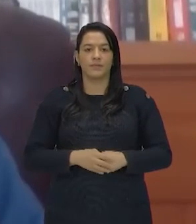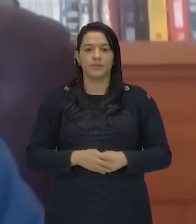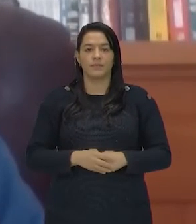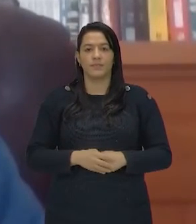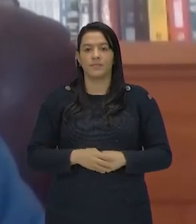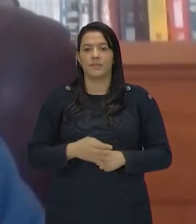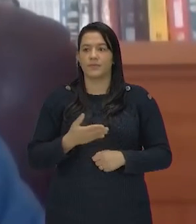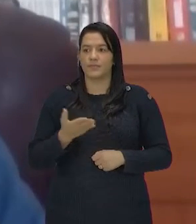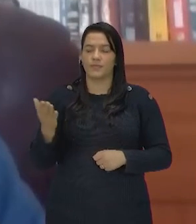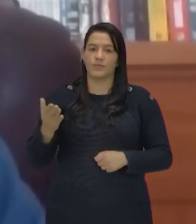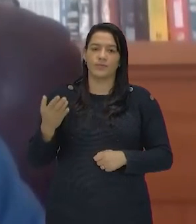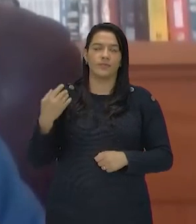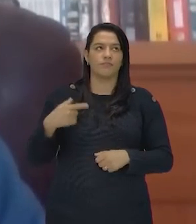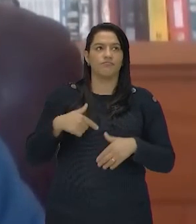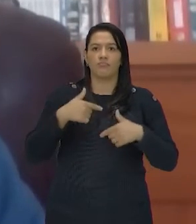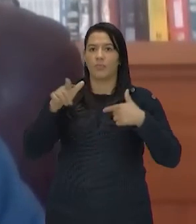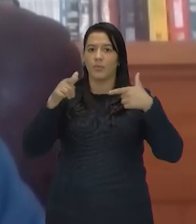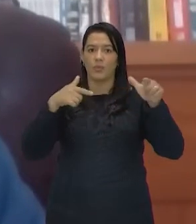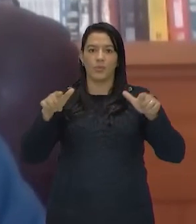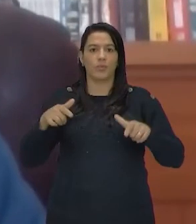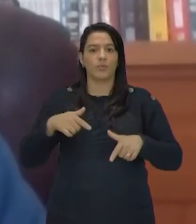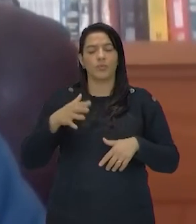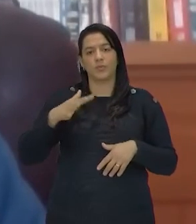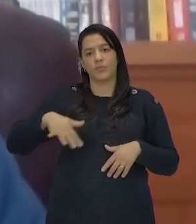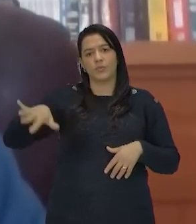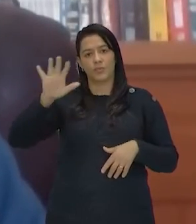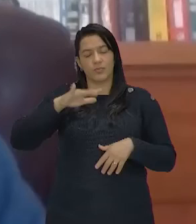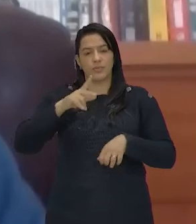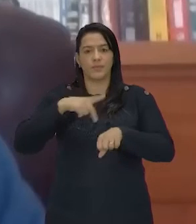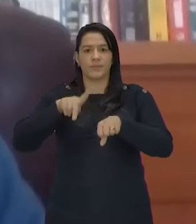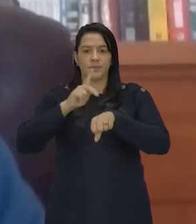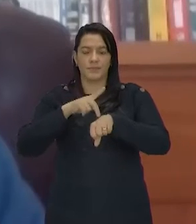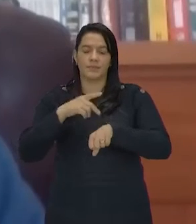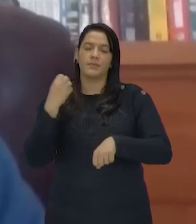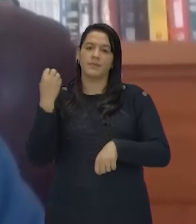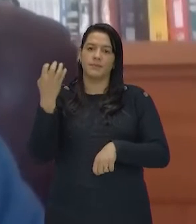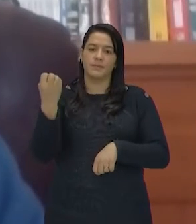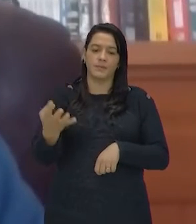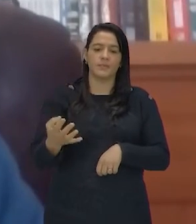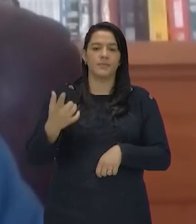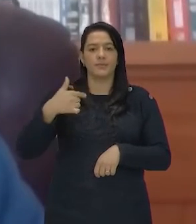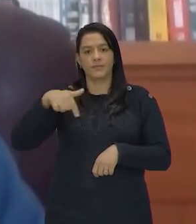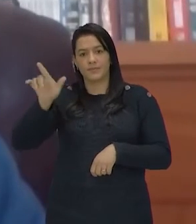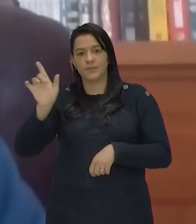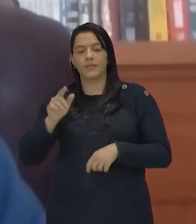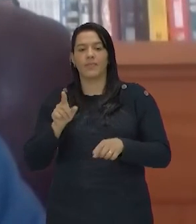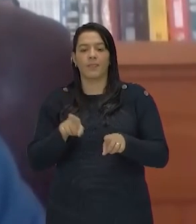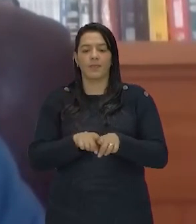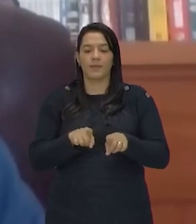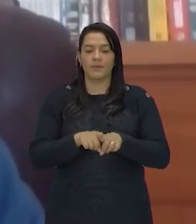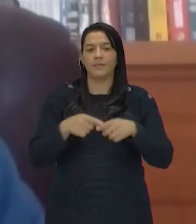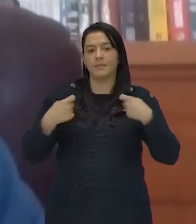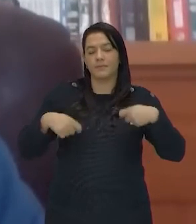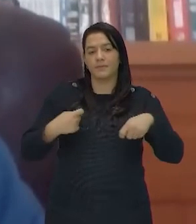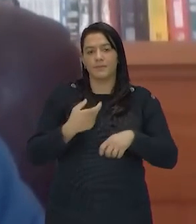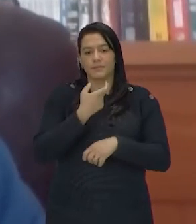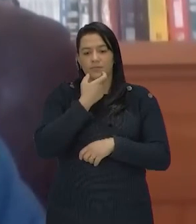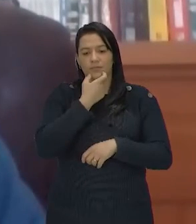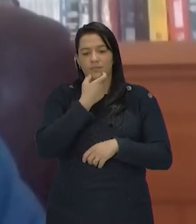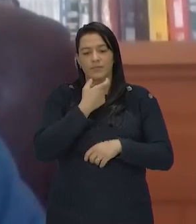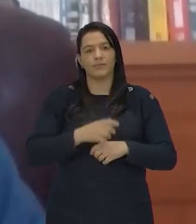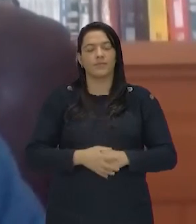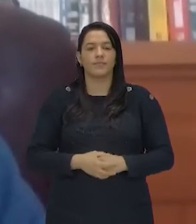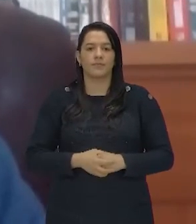você viaja para o exterior. When you are choosing what to eat, which bus to catch, which subway